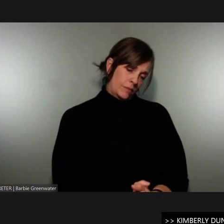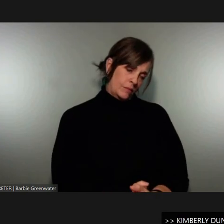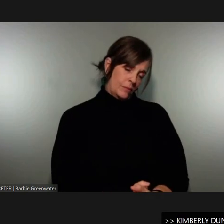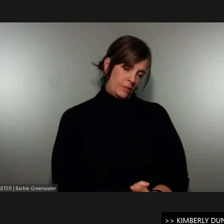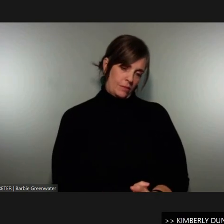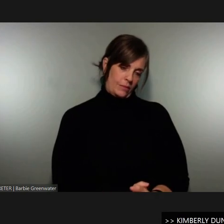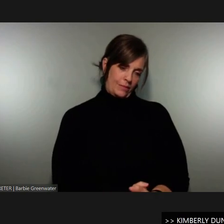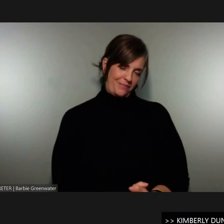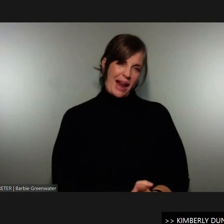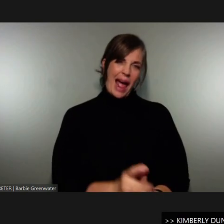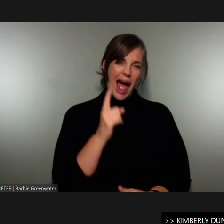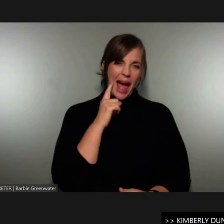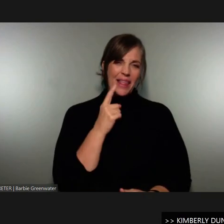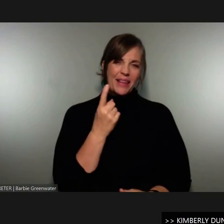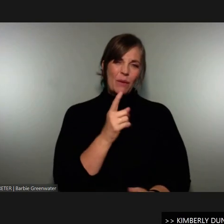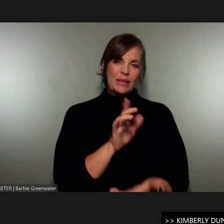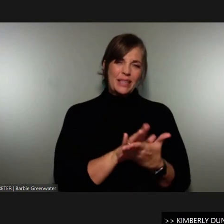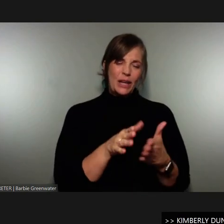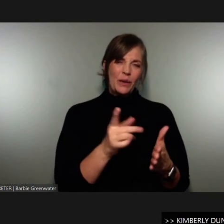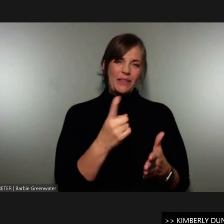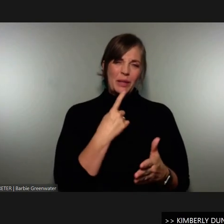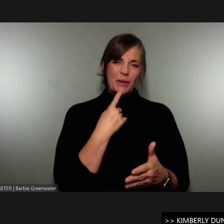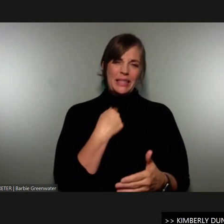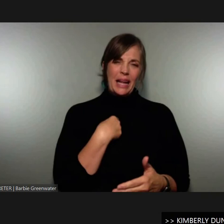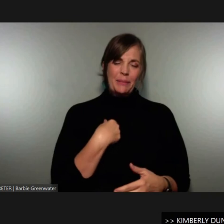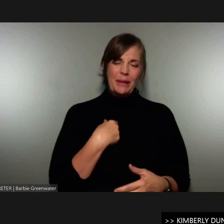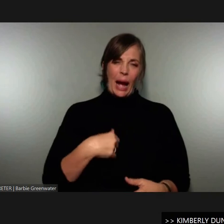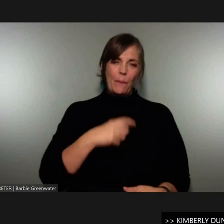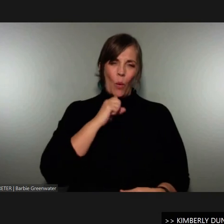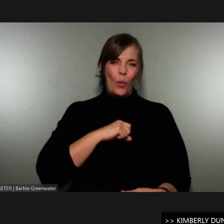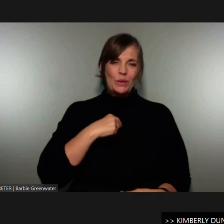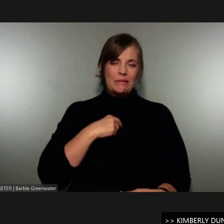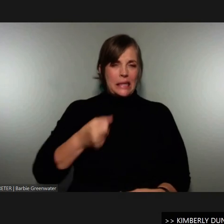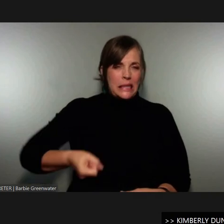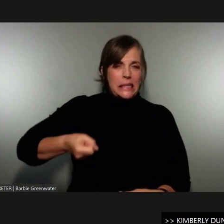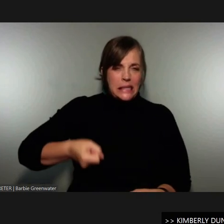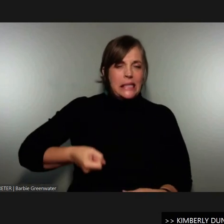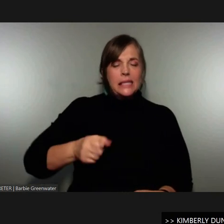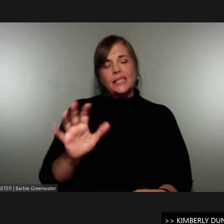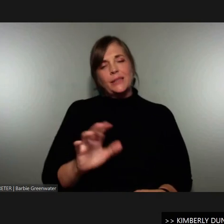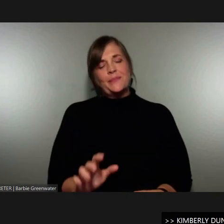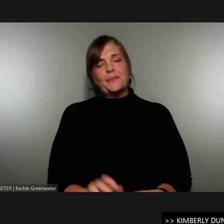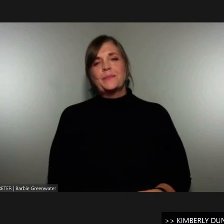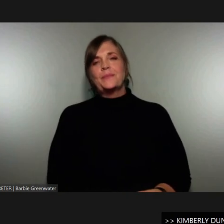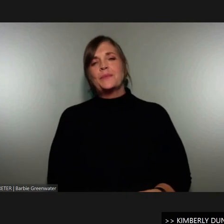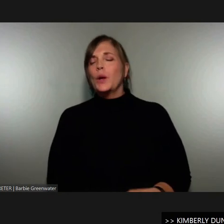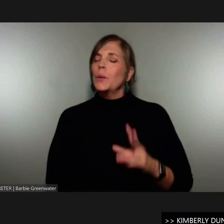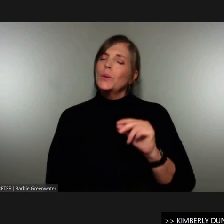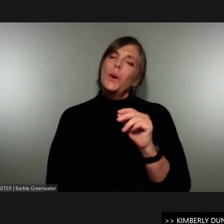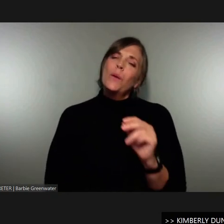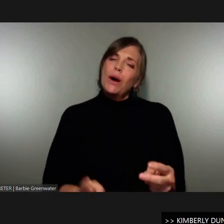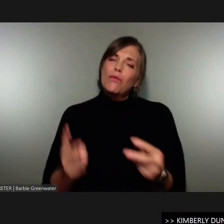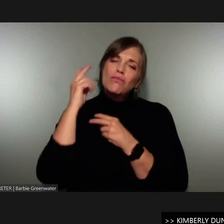I think that was a nice way of somebody saying I'm old. I mean, I don't have a cane. No, not exactly. I don't think exactly. But, just in reflection,